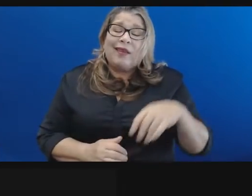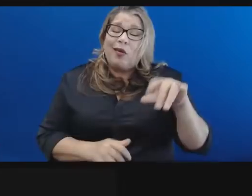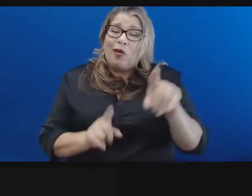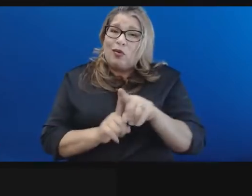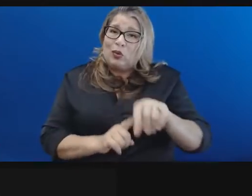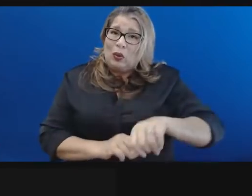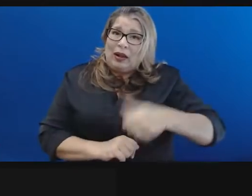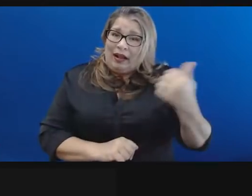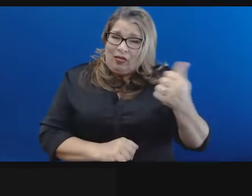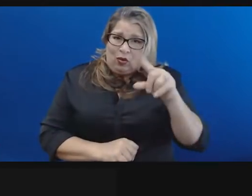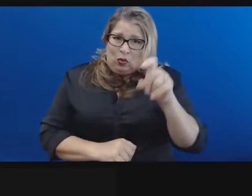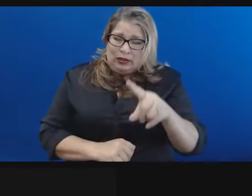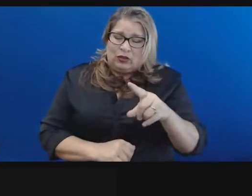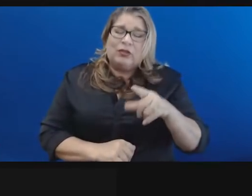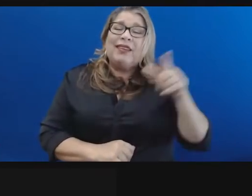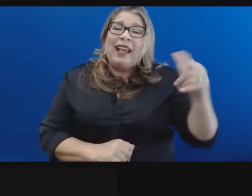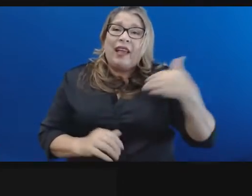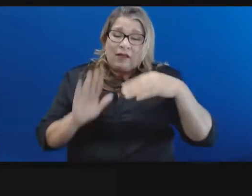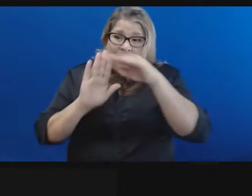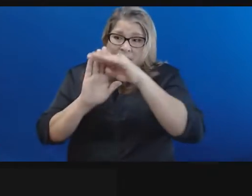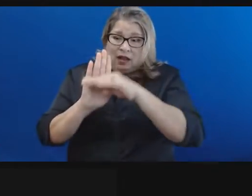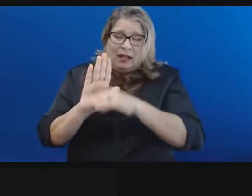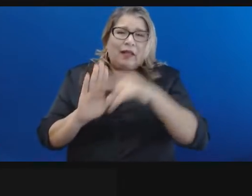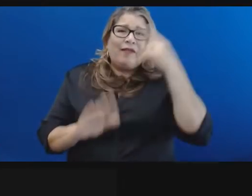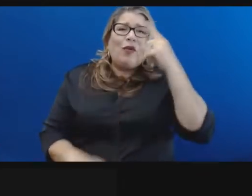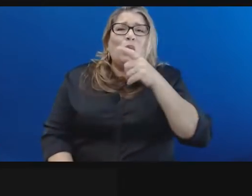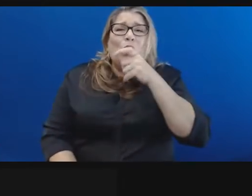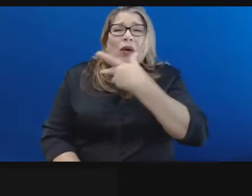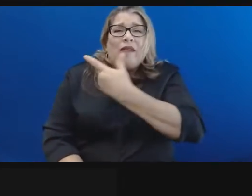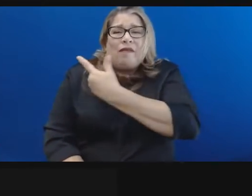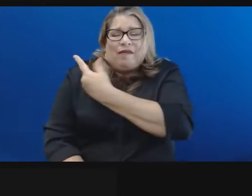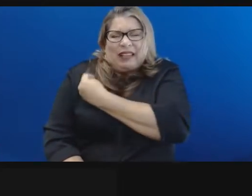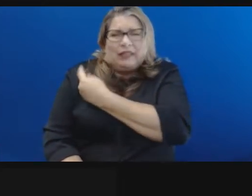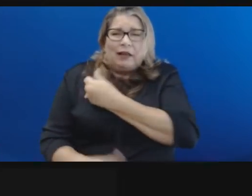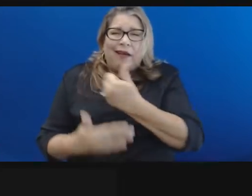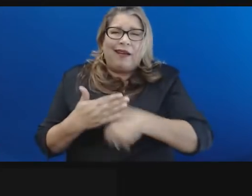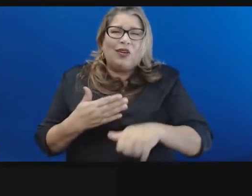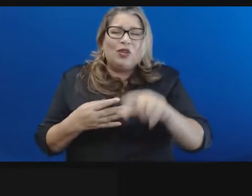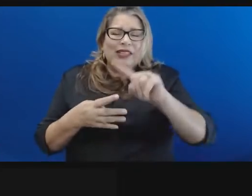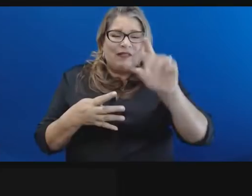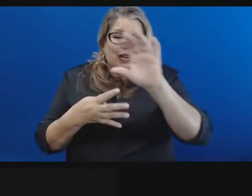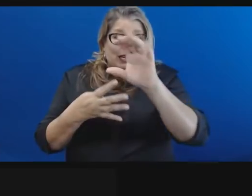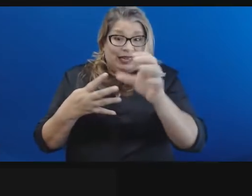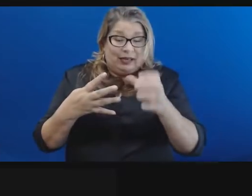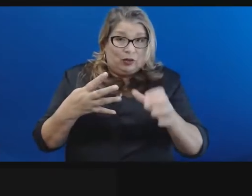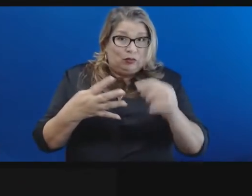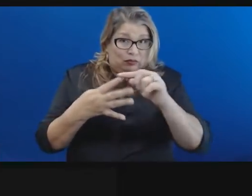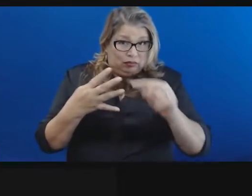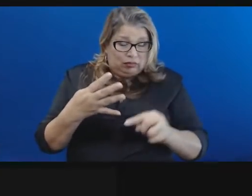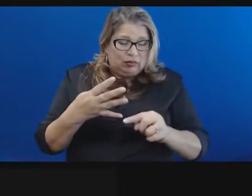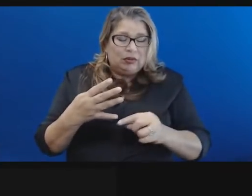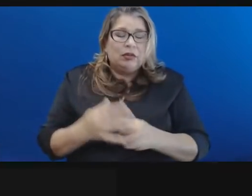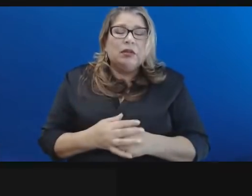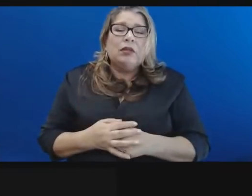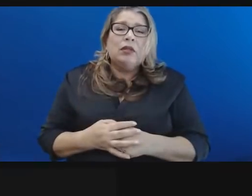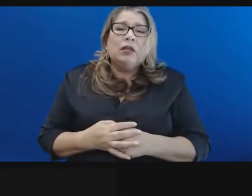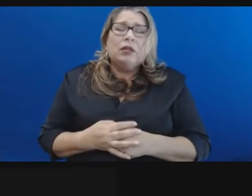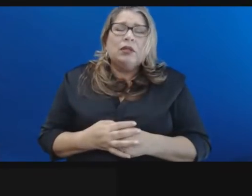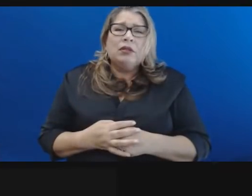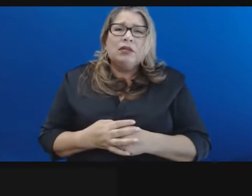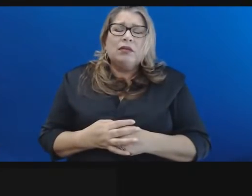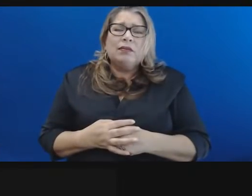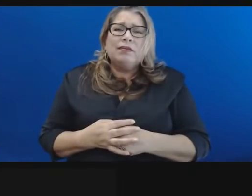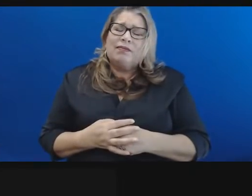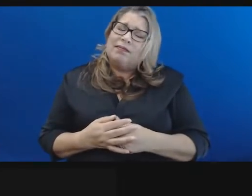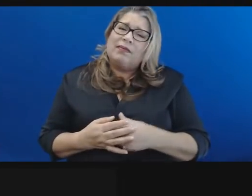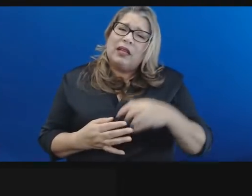leftover vaccine, the expectation is that those are used for lower tiers. But does that is